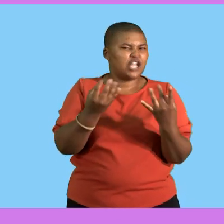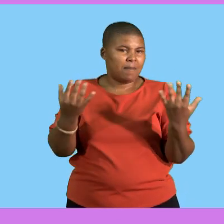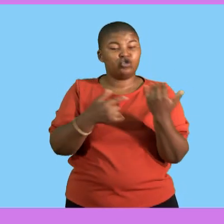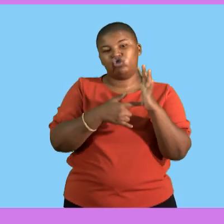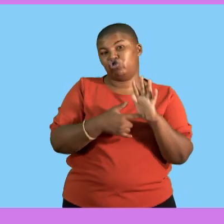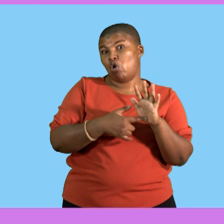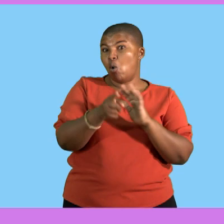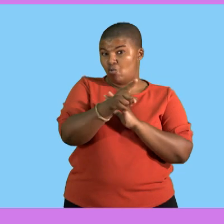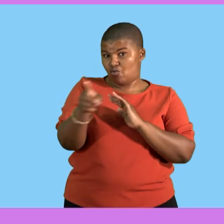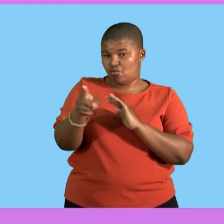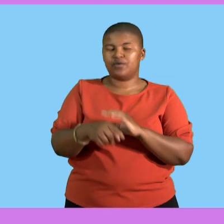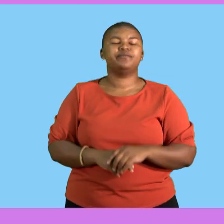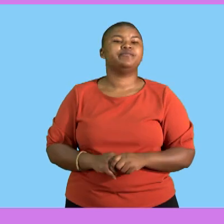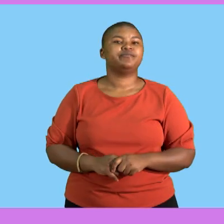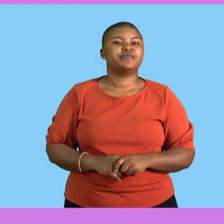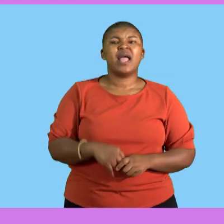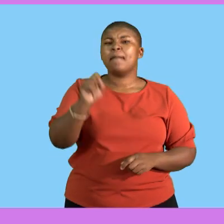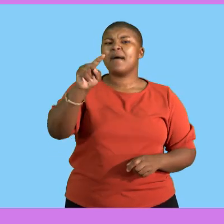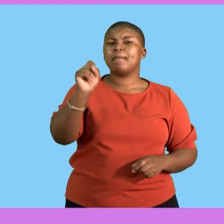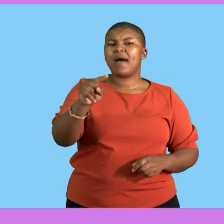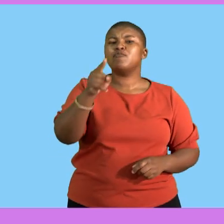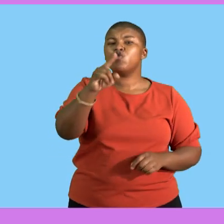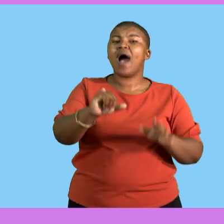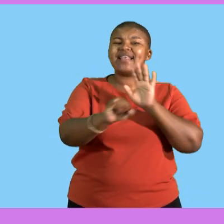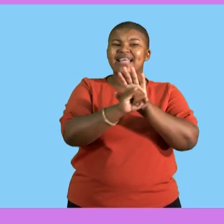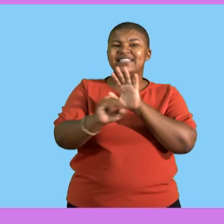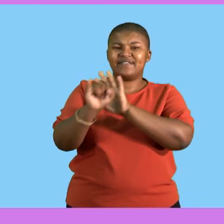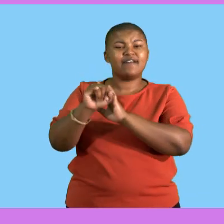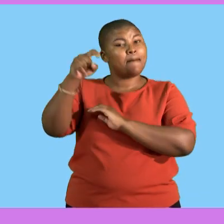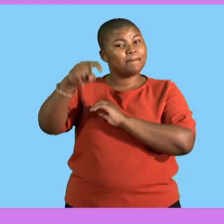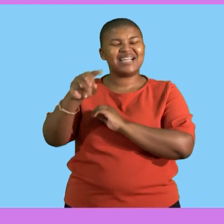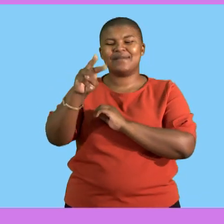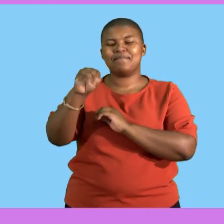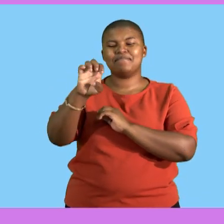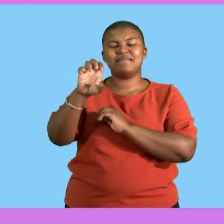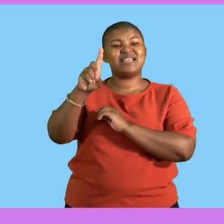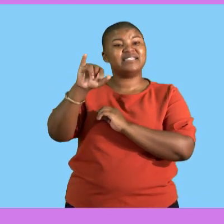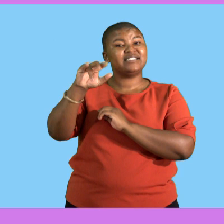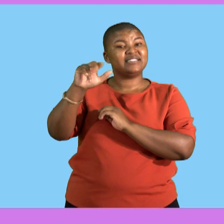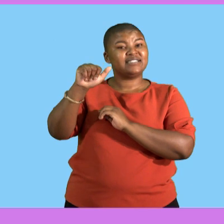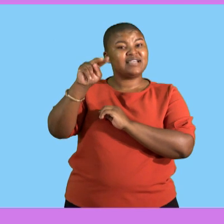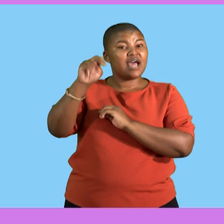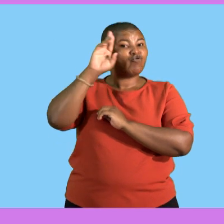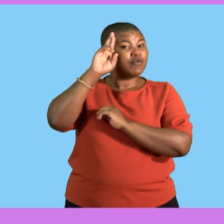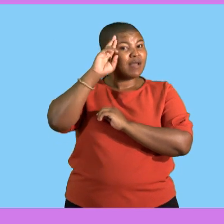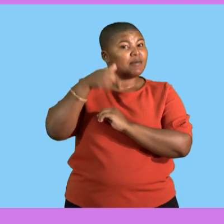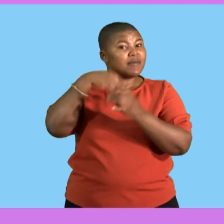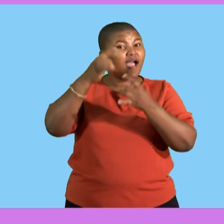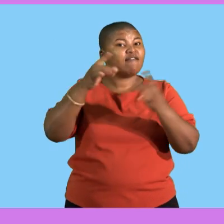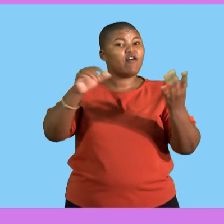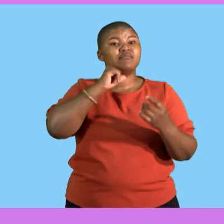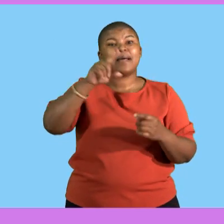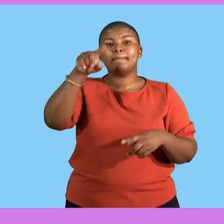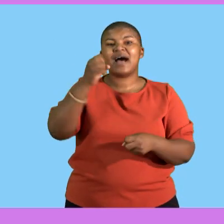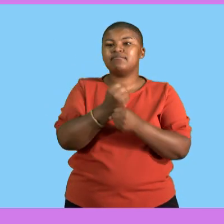prices. Determine the median of the meal. So firstly, we have said we must arrange in ascending order. So the first